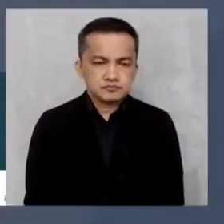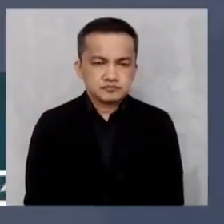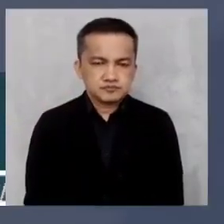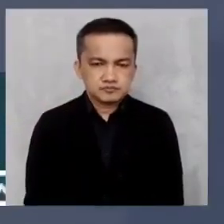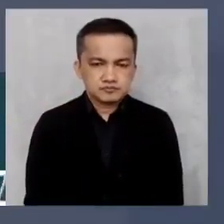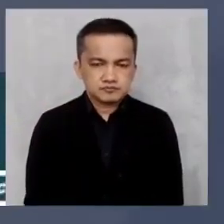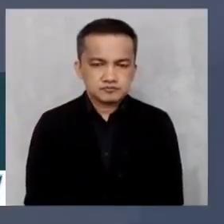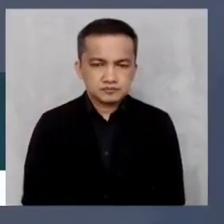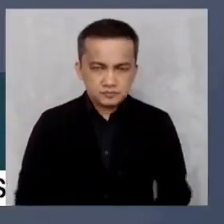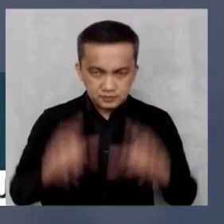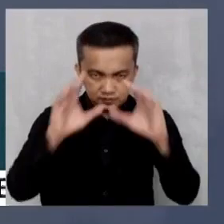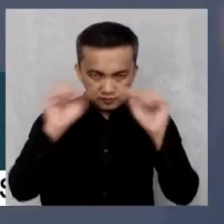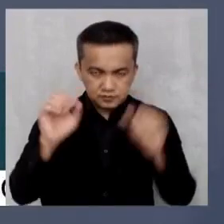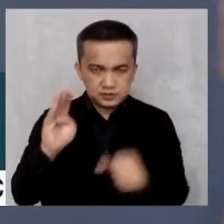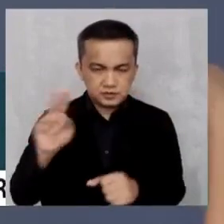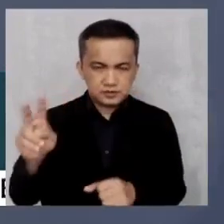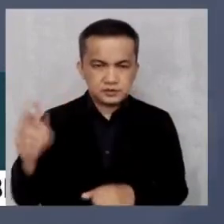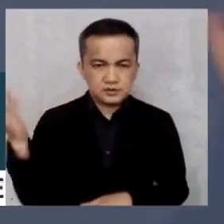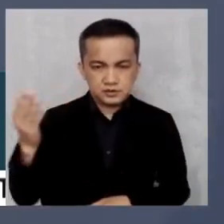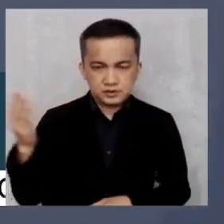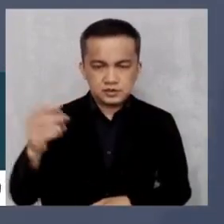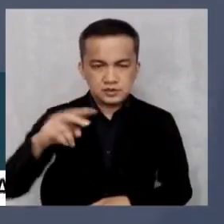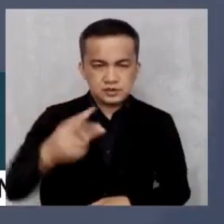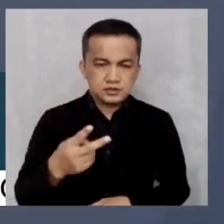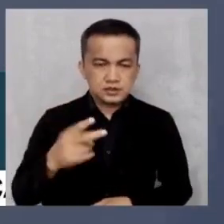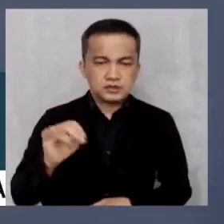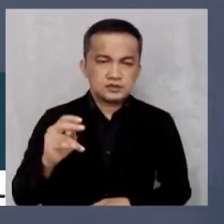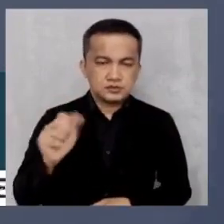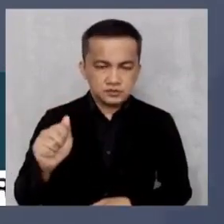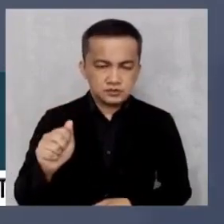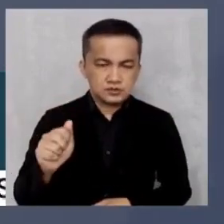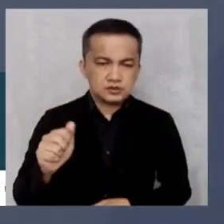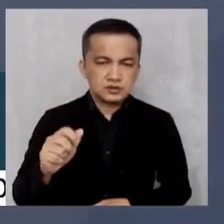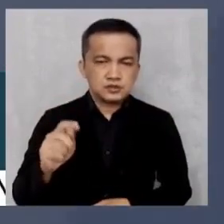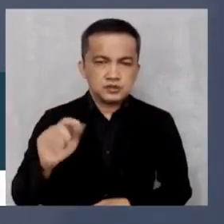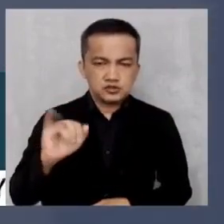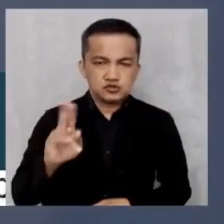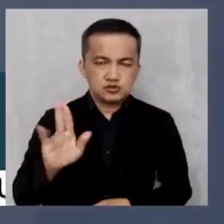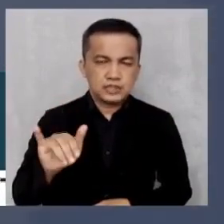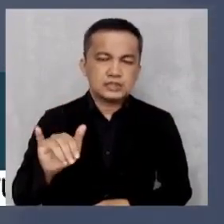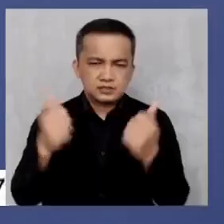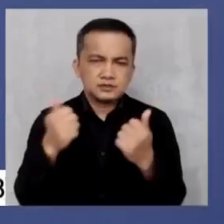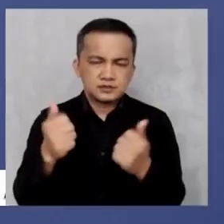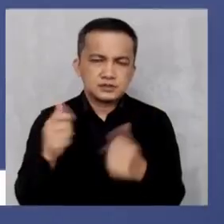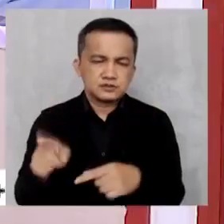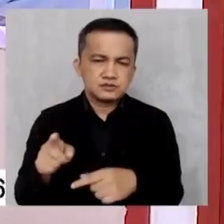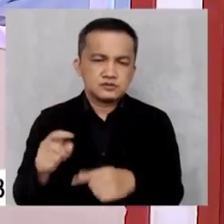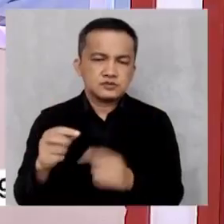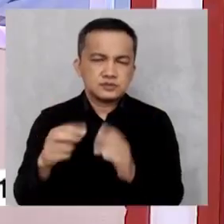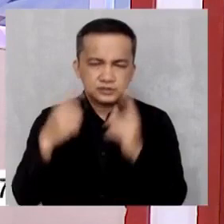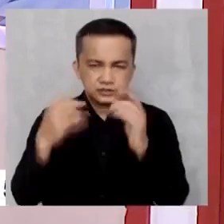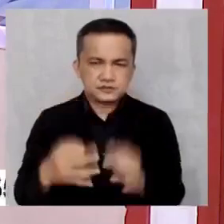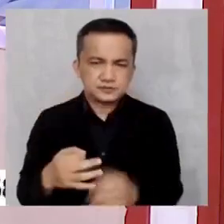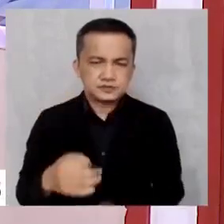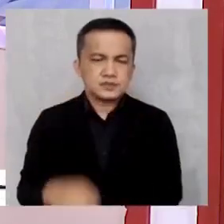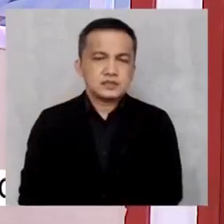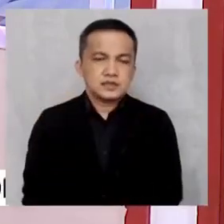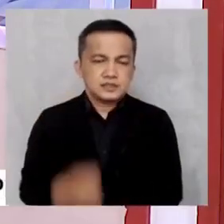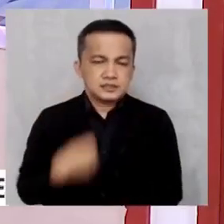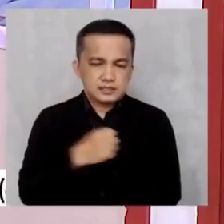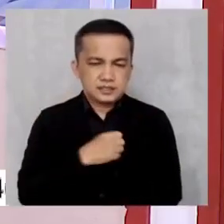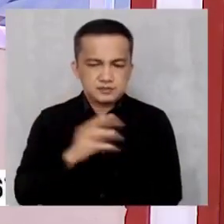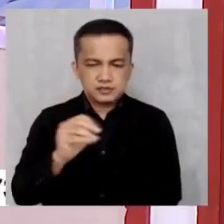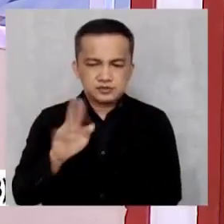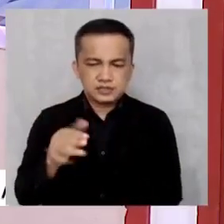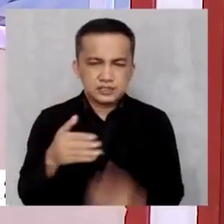President Marcos will deliver his second State of the Nation address on July 24th. Senate Minority Leader Coco Pimentel